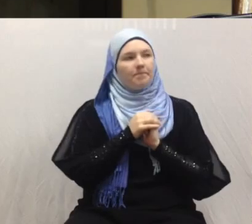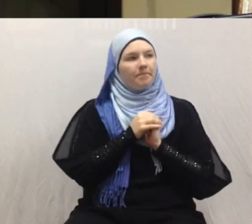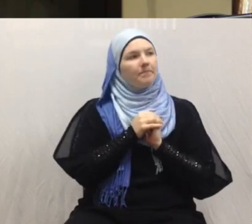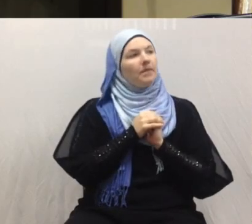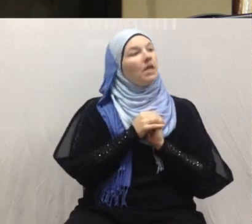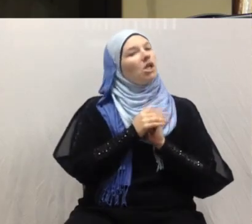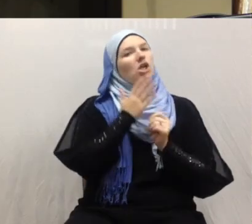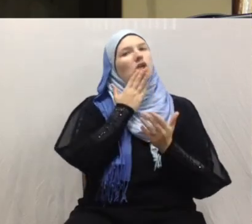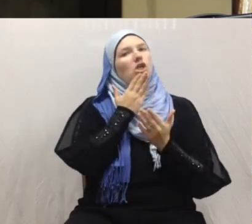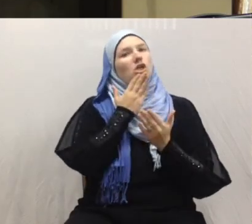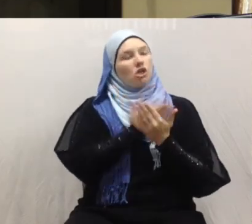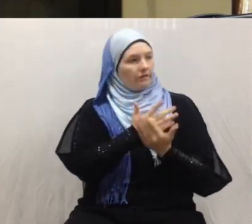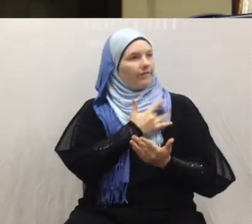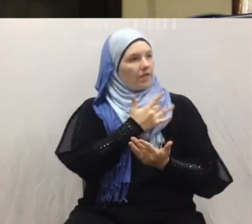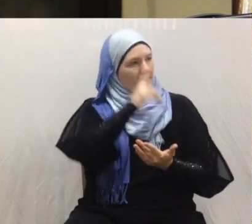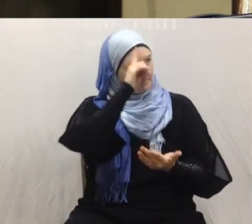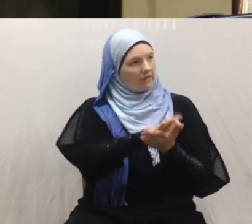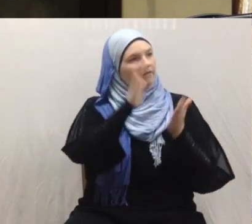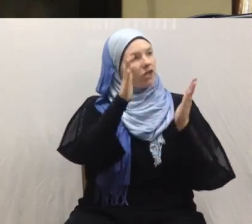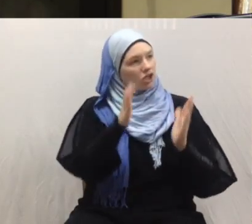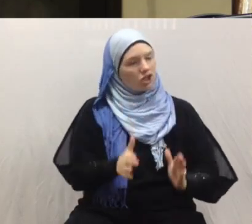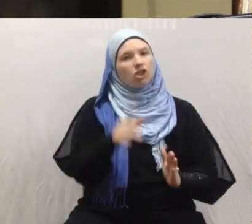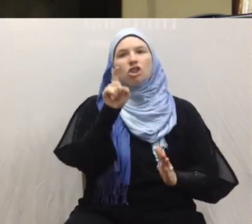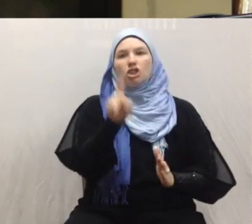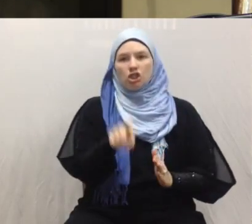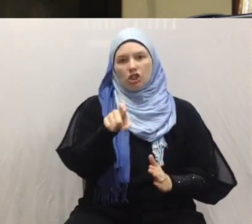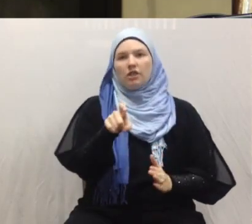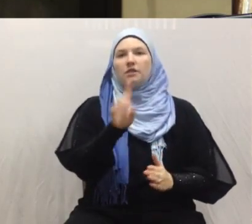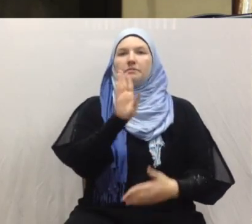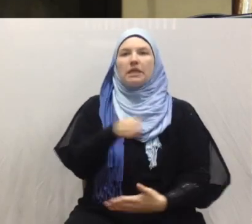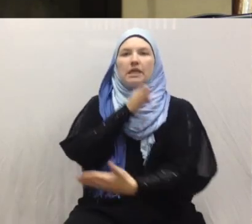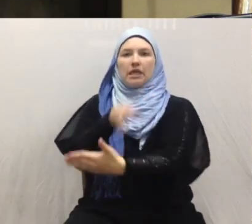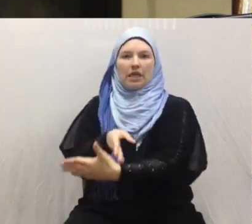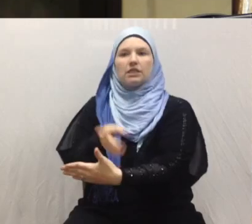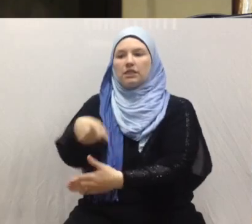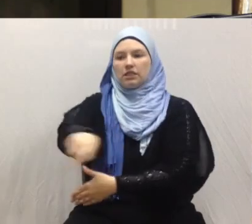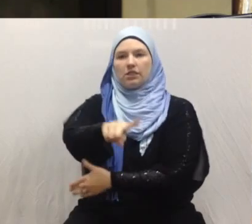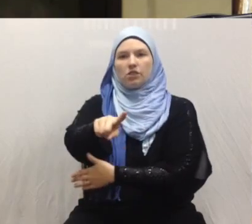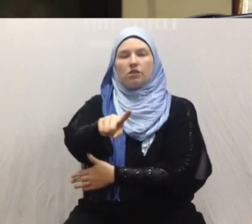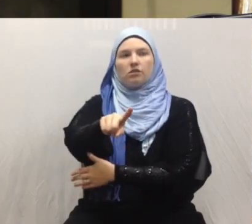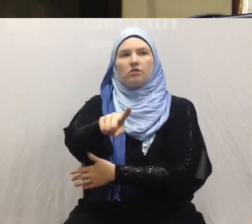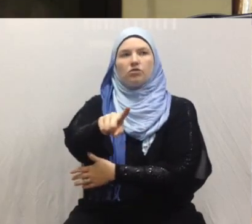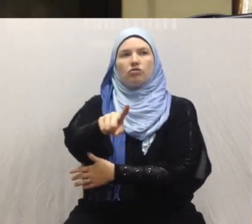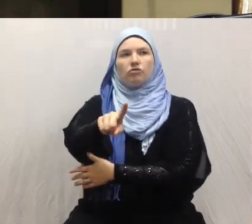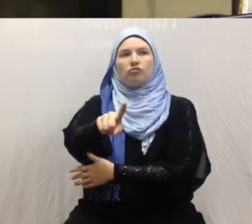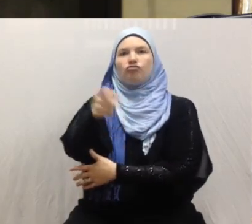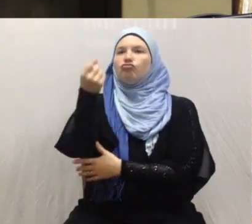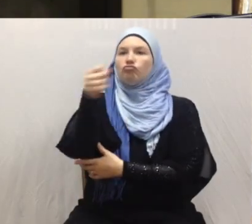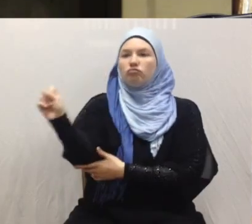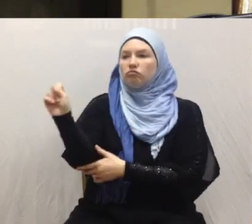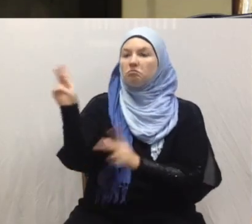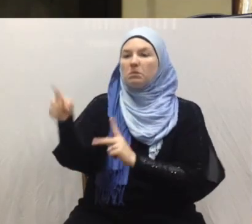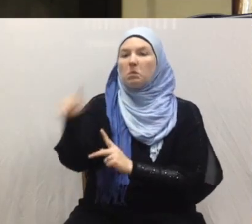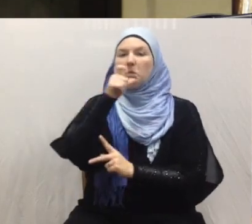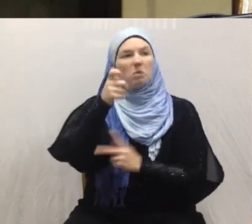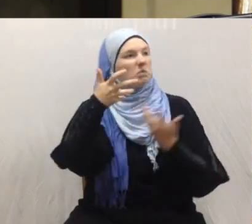The good-fearing believers shall be against the rebellious or him who seeks to spread injustice or